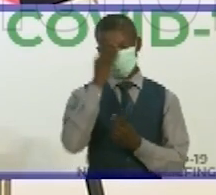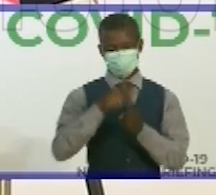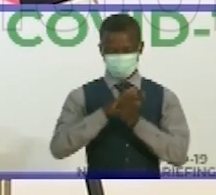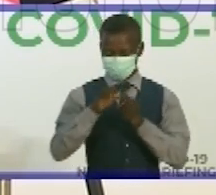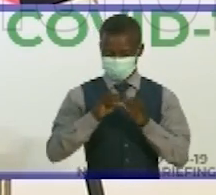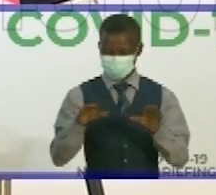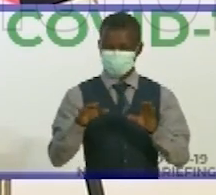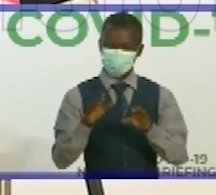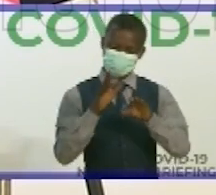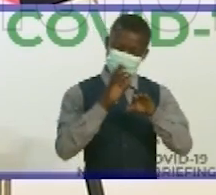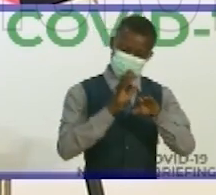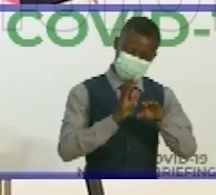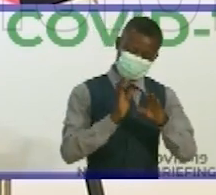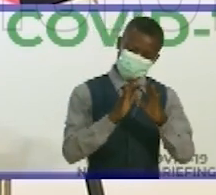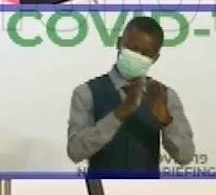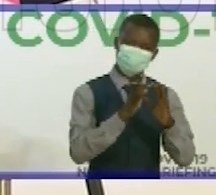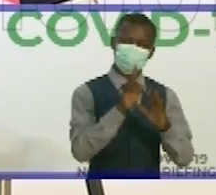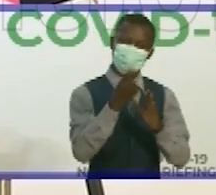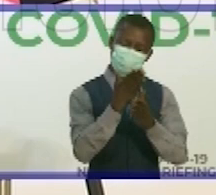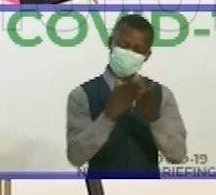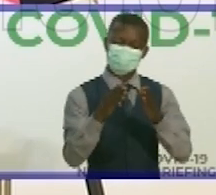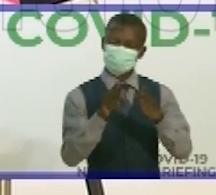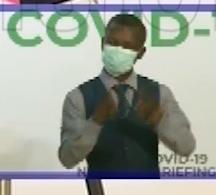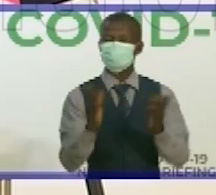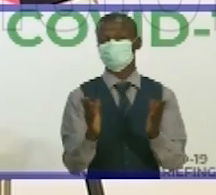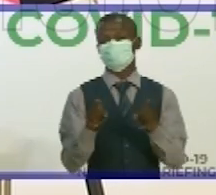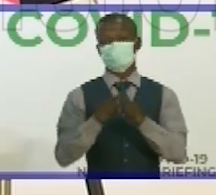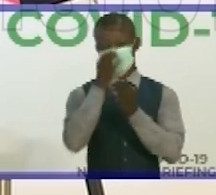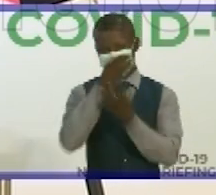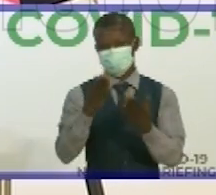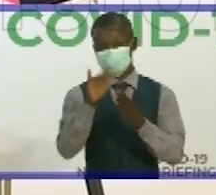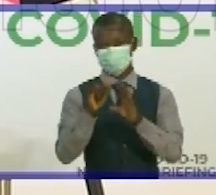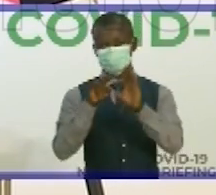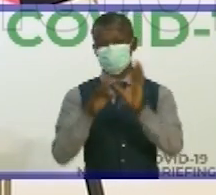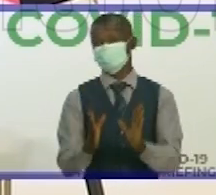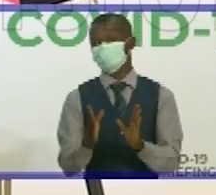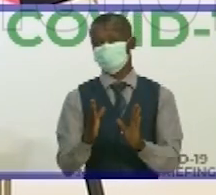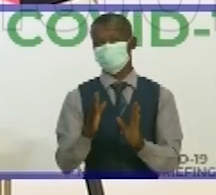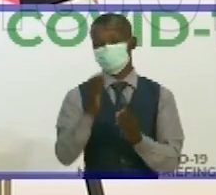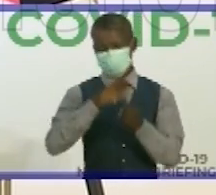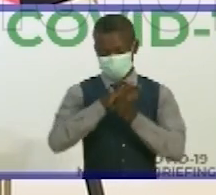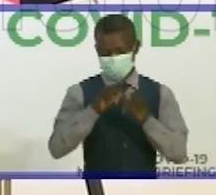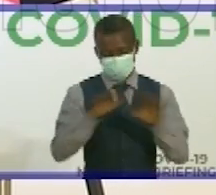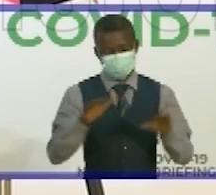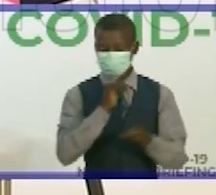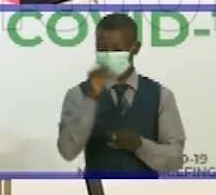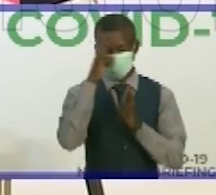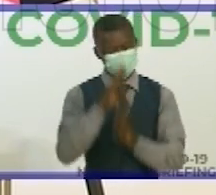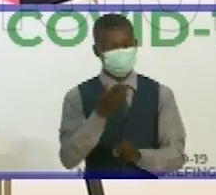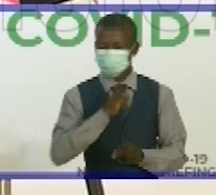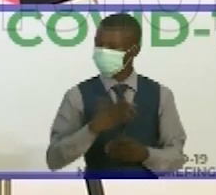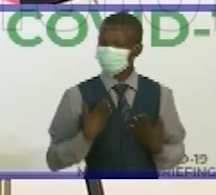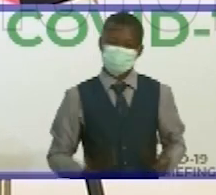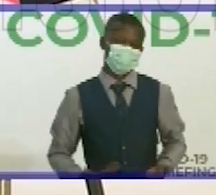populations. As mentioned earlier by the chairman, COVID has no respect for anybody. It's a